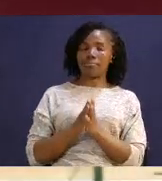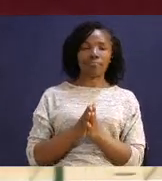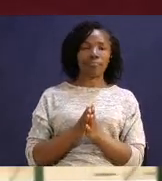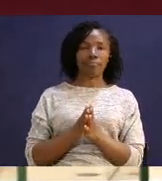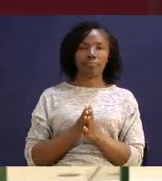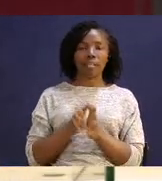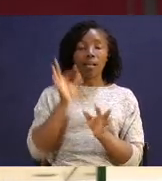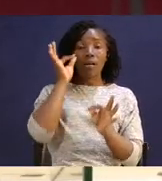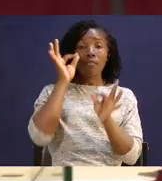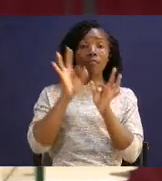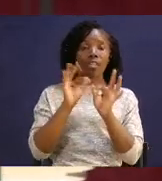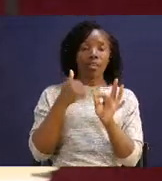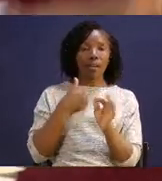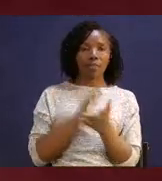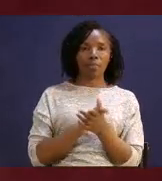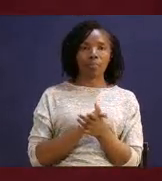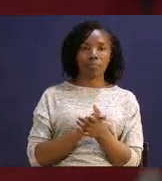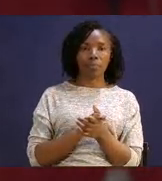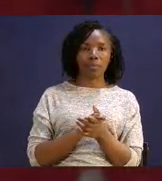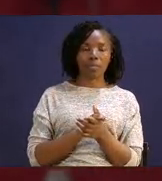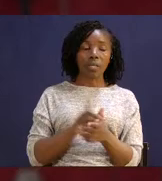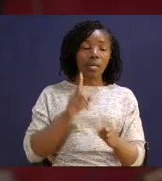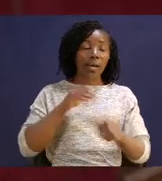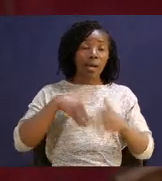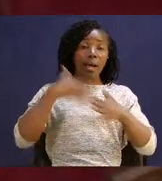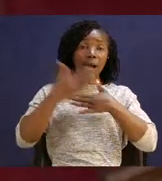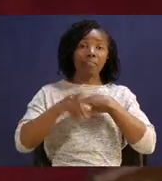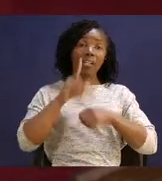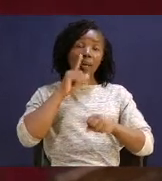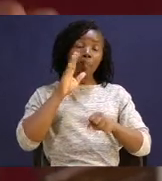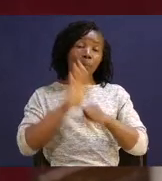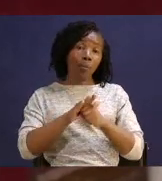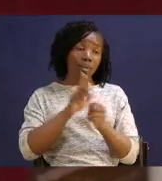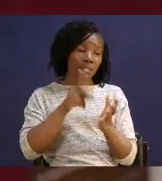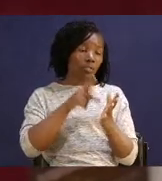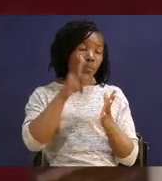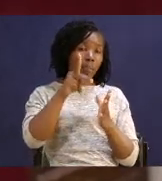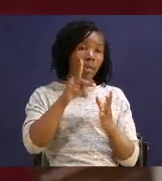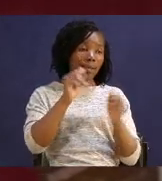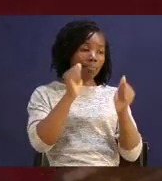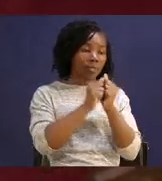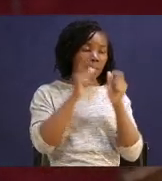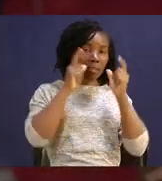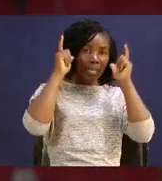Do you know, after we had told them that we were going to pay 10 cows, the rest was easy.